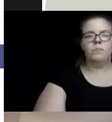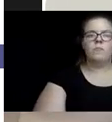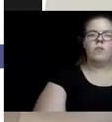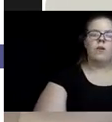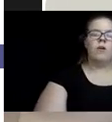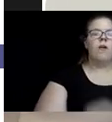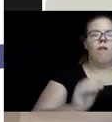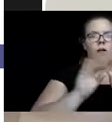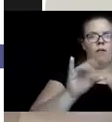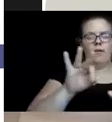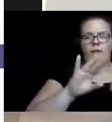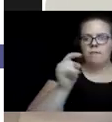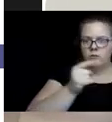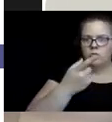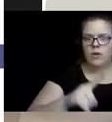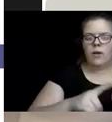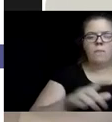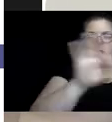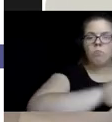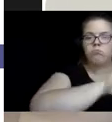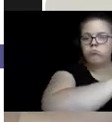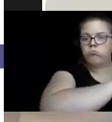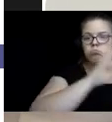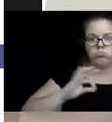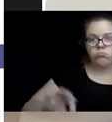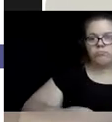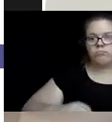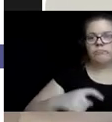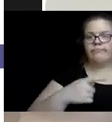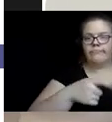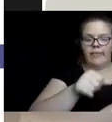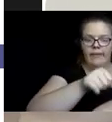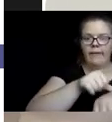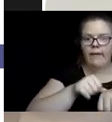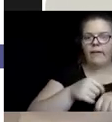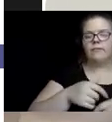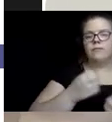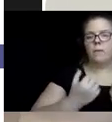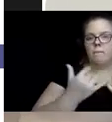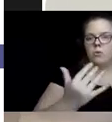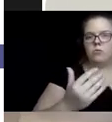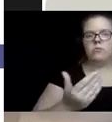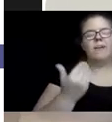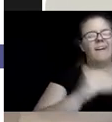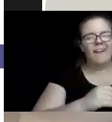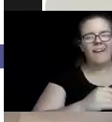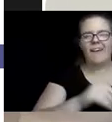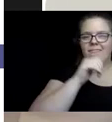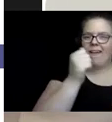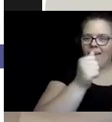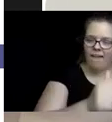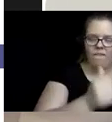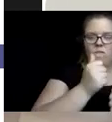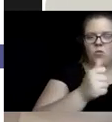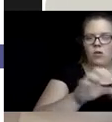there's injuries, bruising, cuts, and burns, but again, we need to be careful. Not every bruise on an older